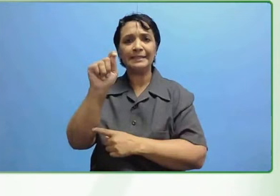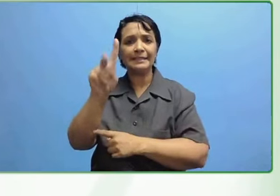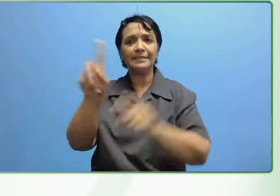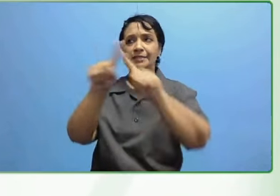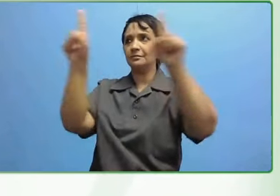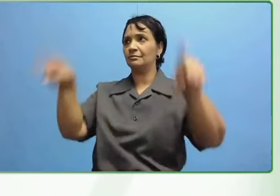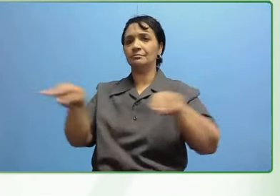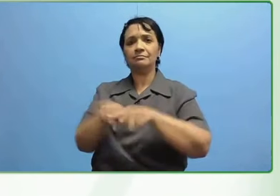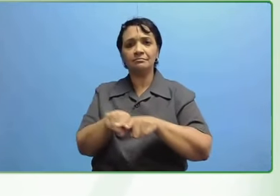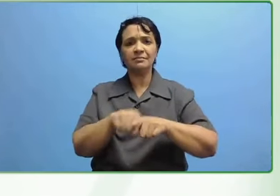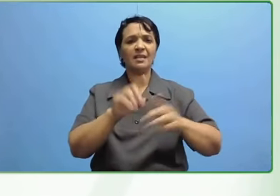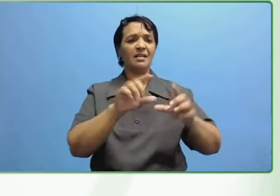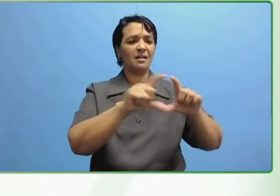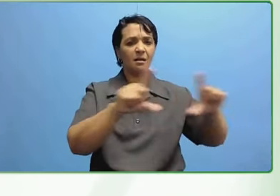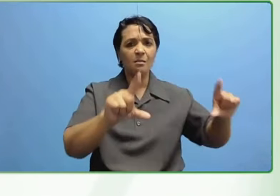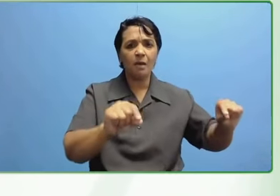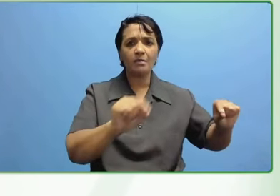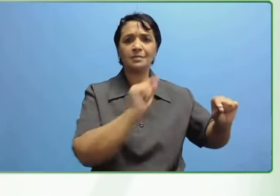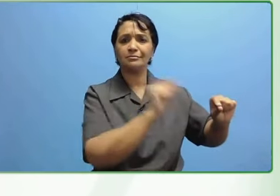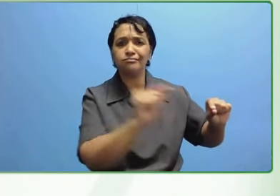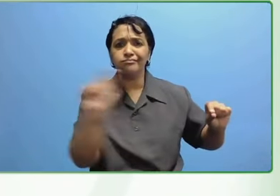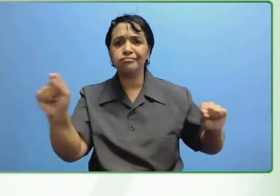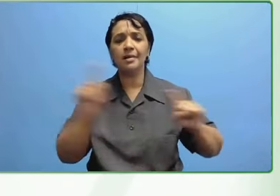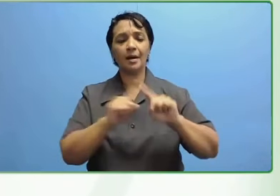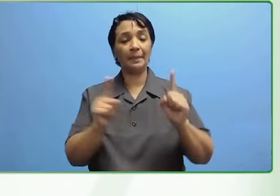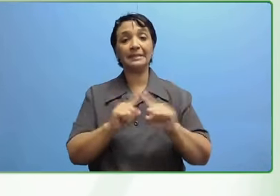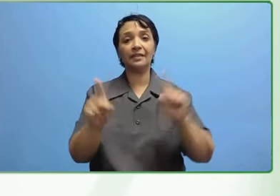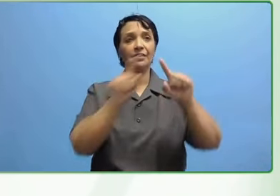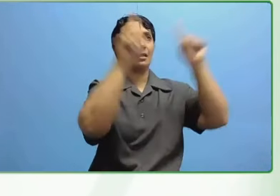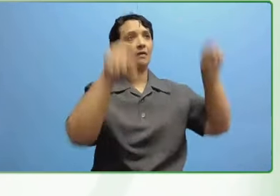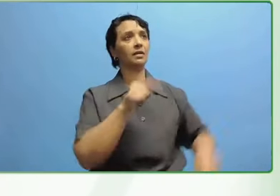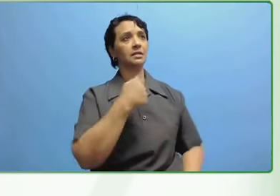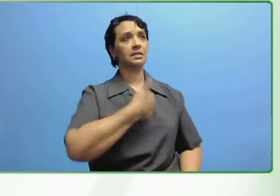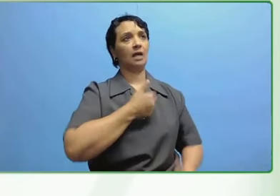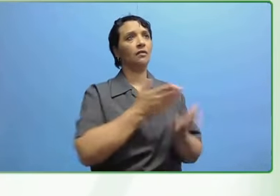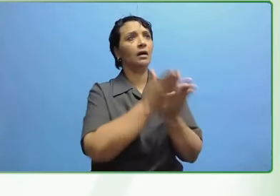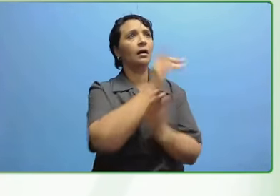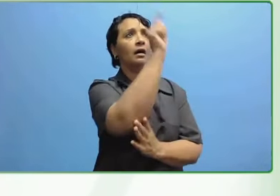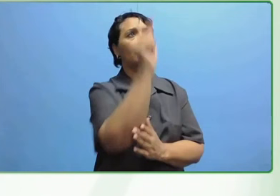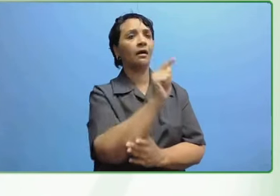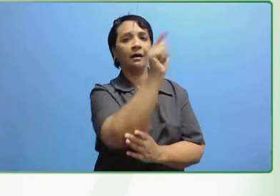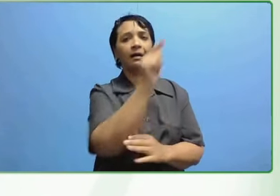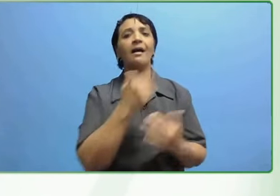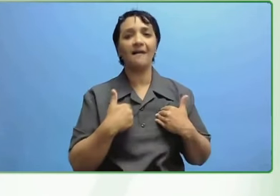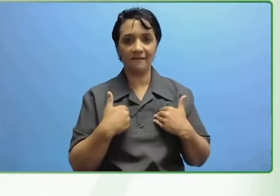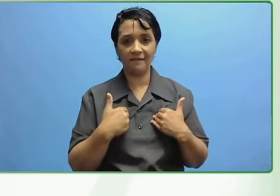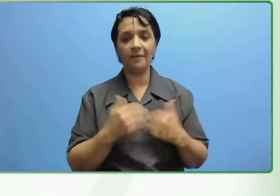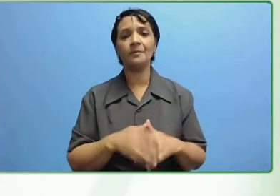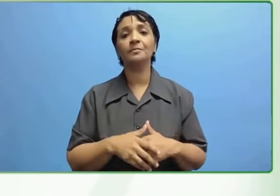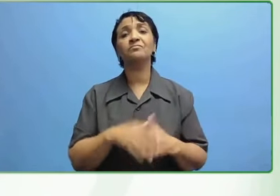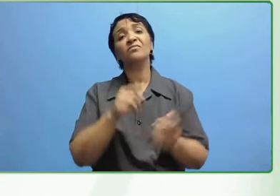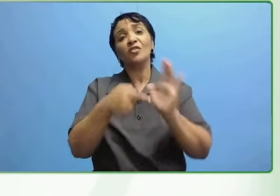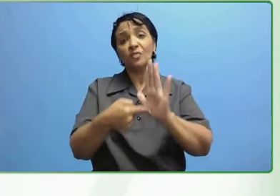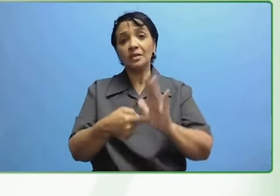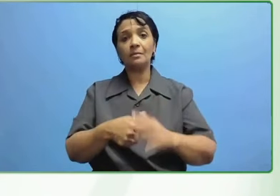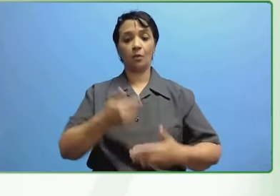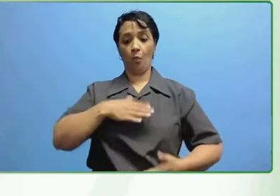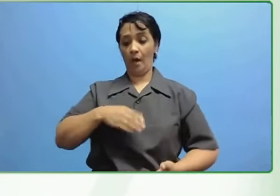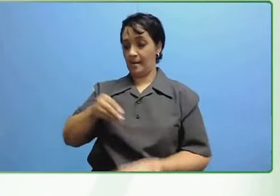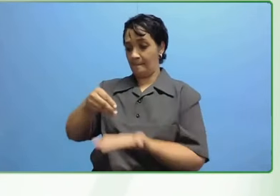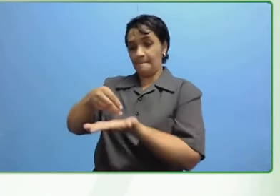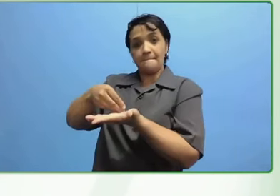name it, but also self-service terminals. And we're talking about payment terminals. Any payment